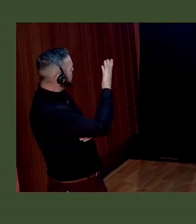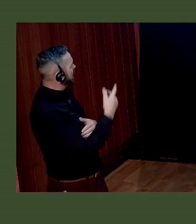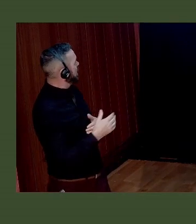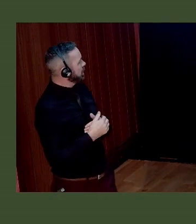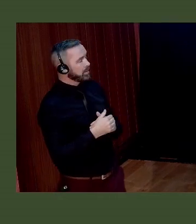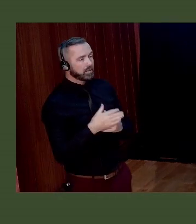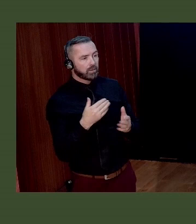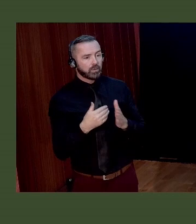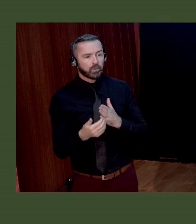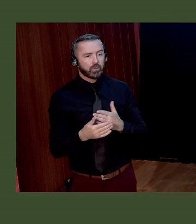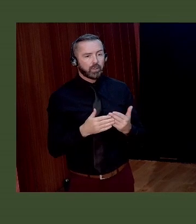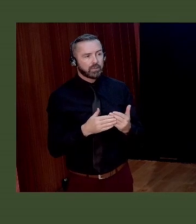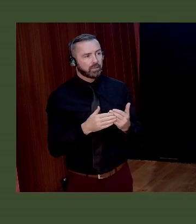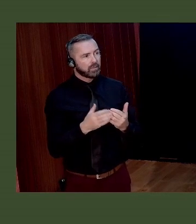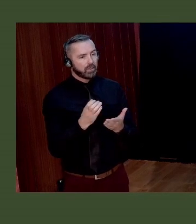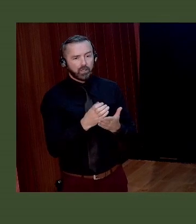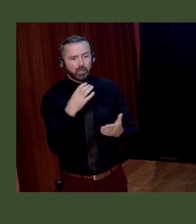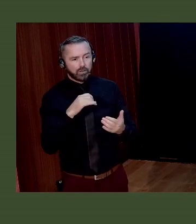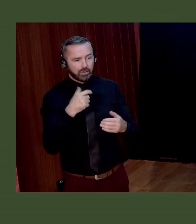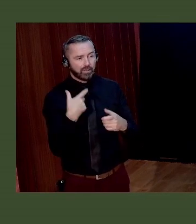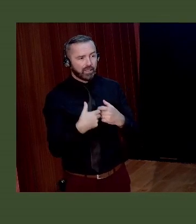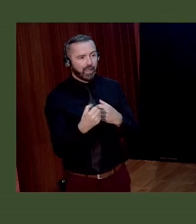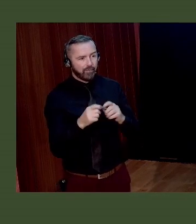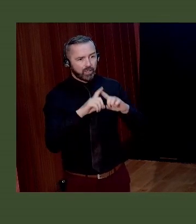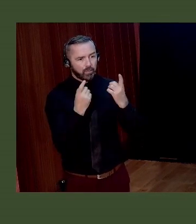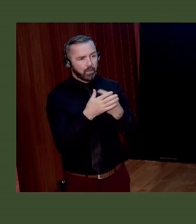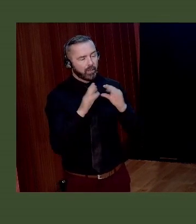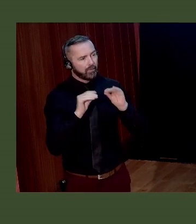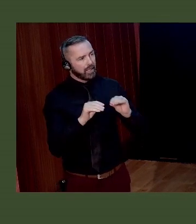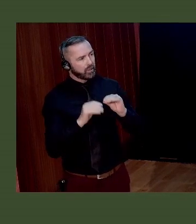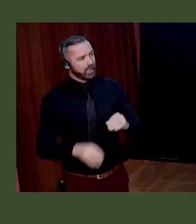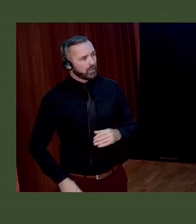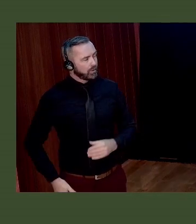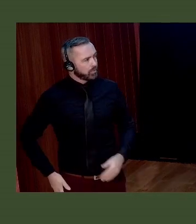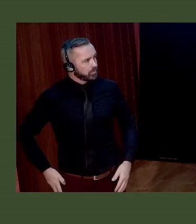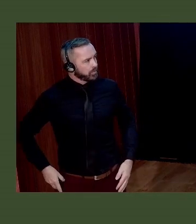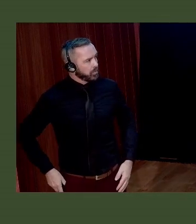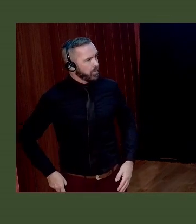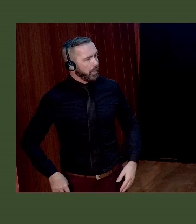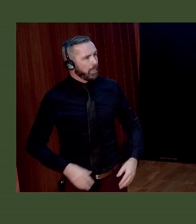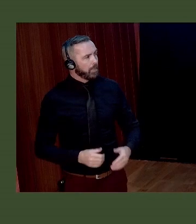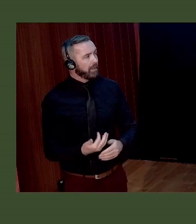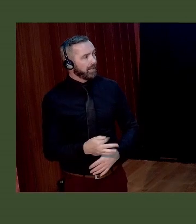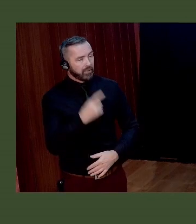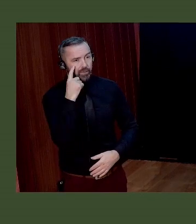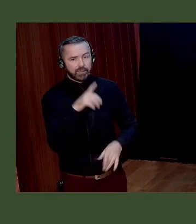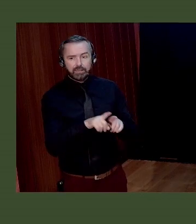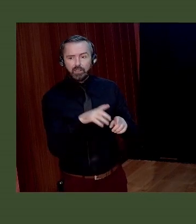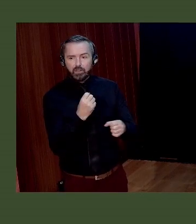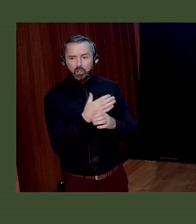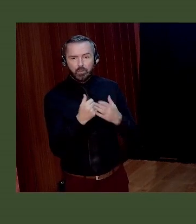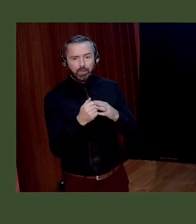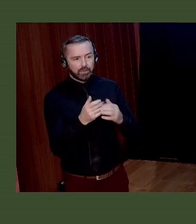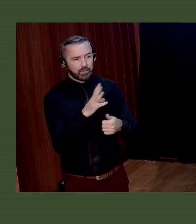the colleges who had with the Department of Education, and if you see that as well about the various